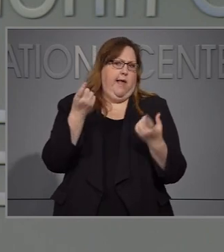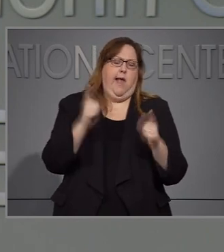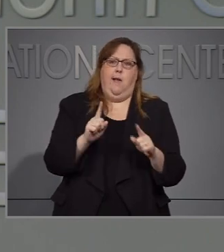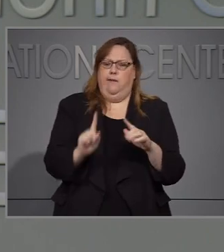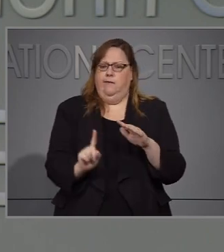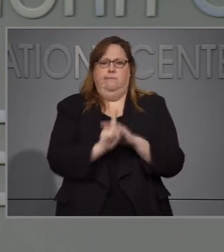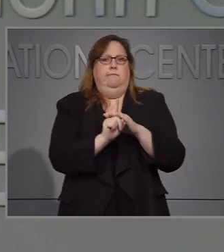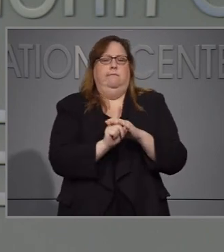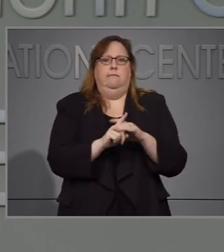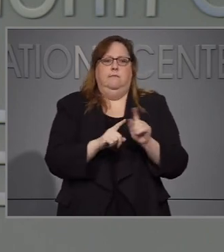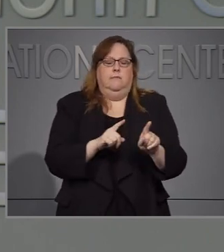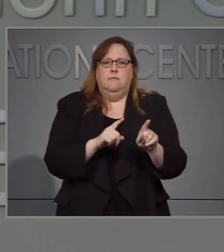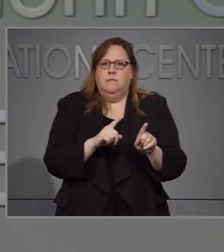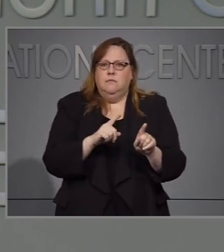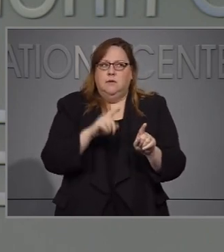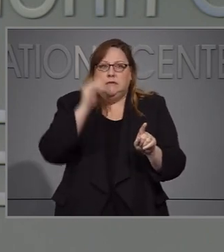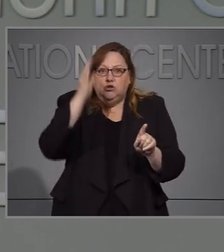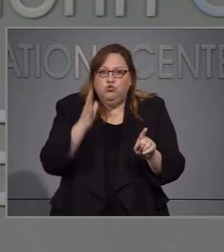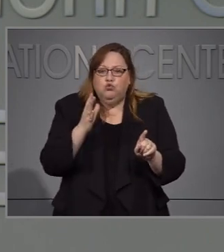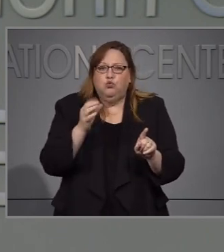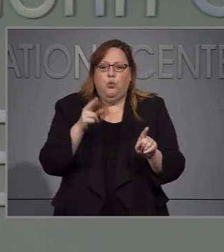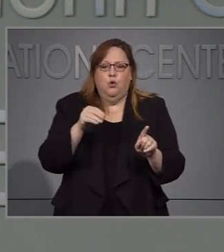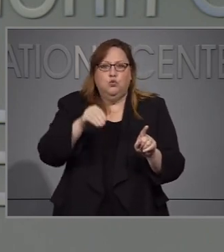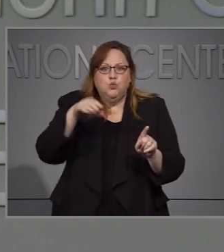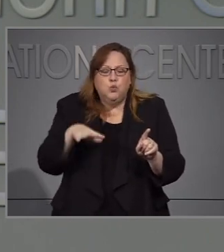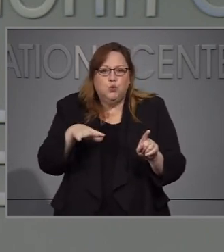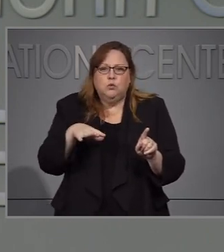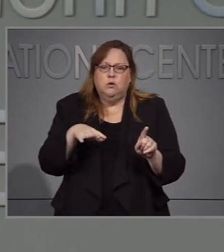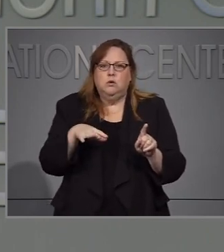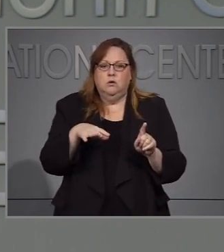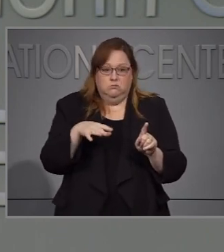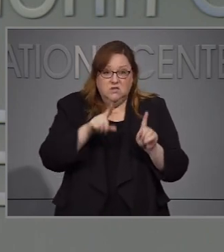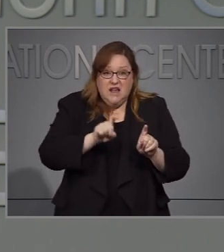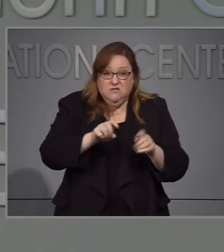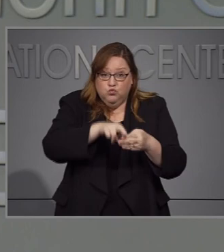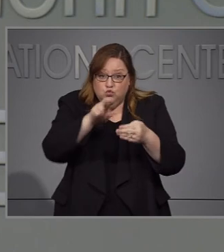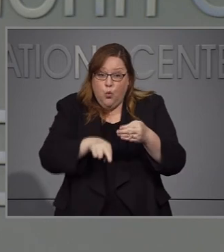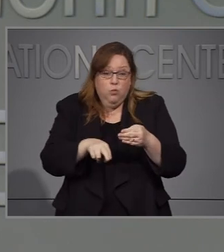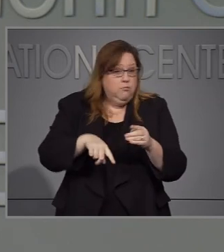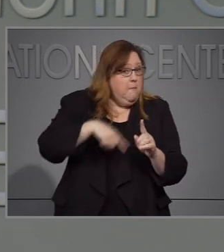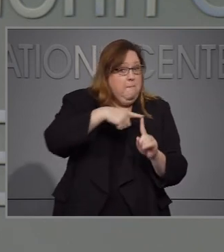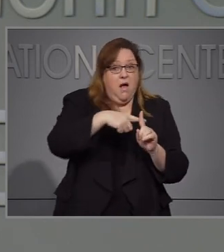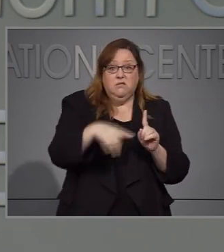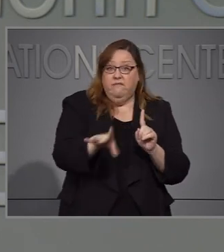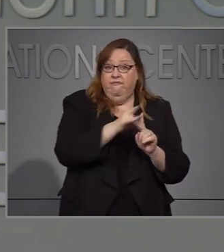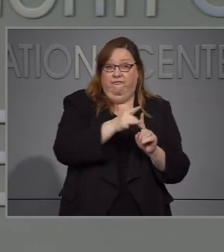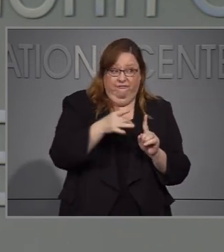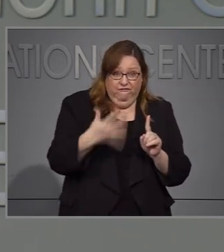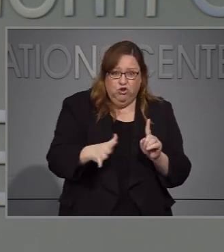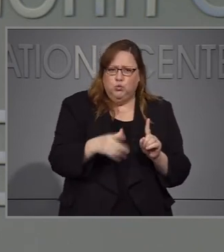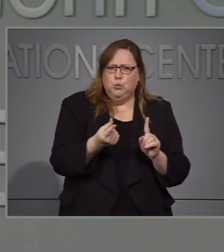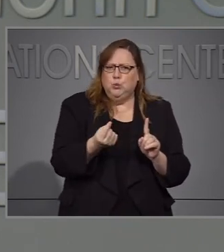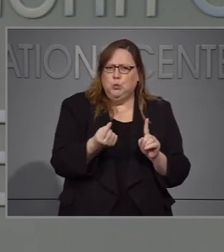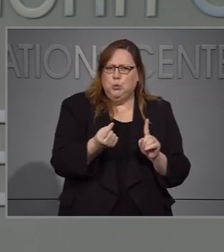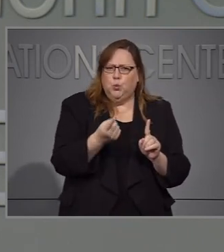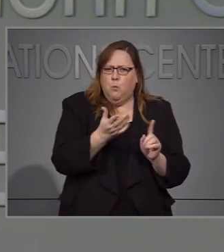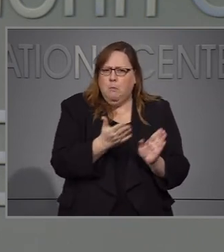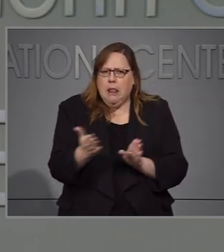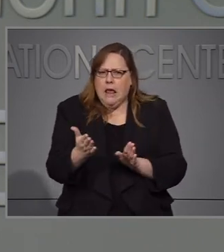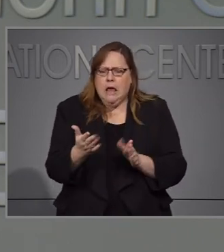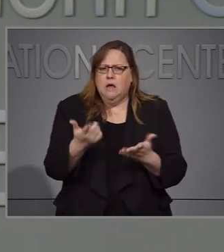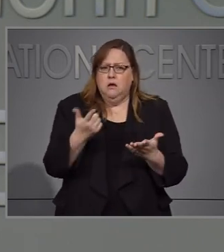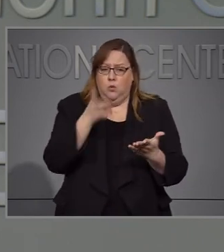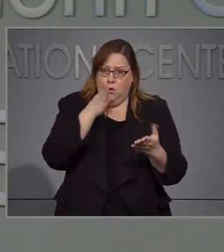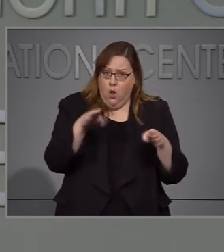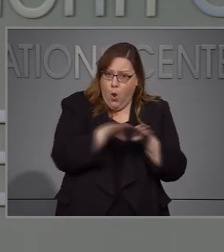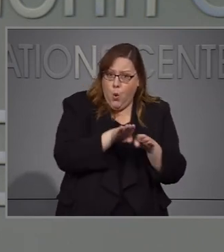tests positives in a classroom. Will buildings need to be closed? Will classrooms need to be closed? What's the plan or the guidance that you guys are going to give to